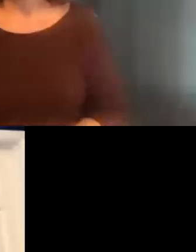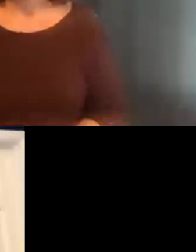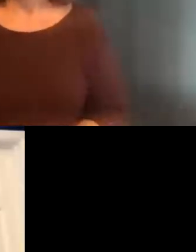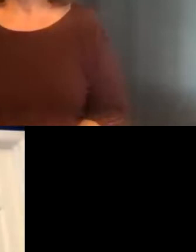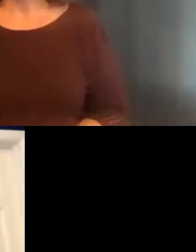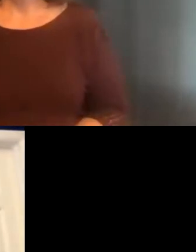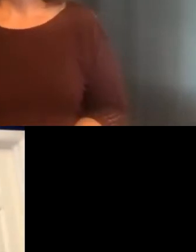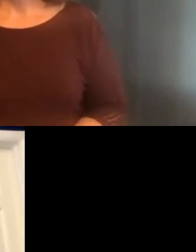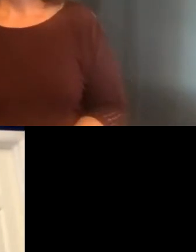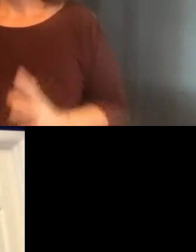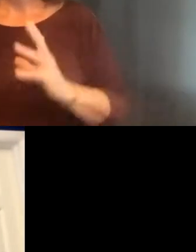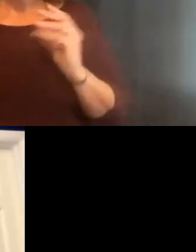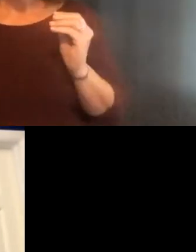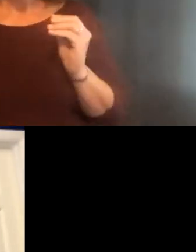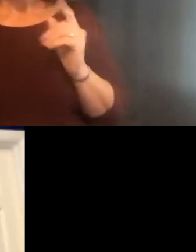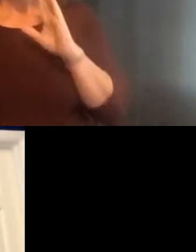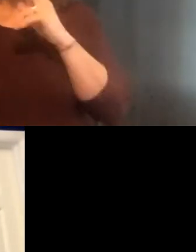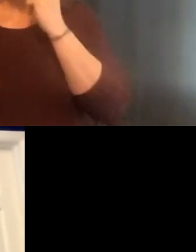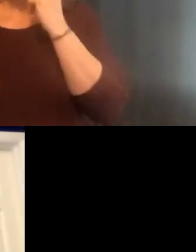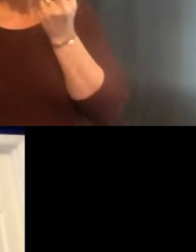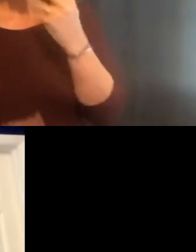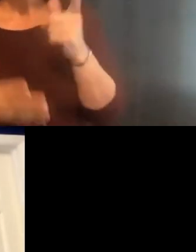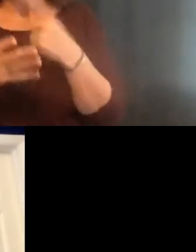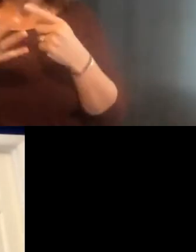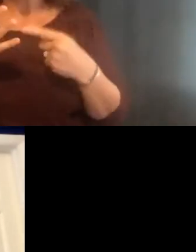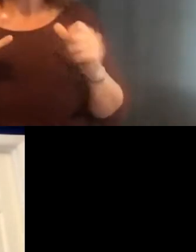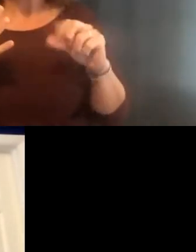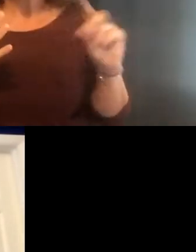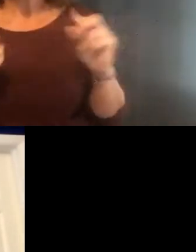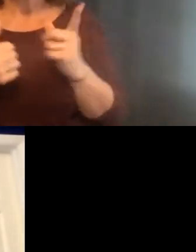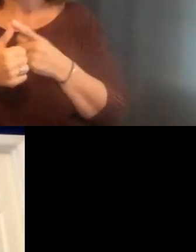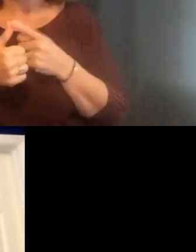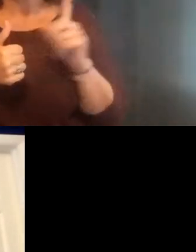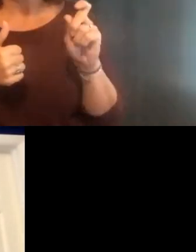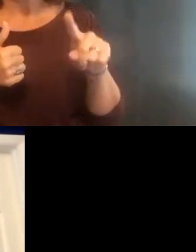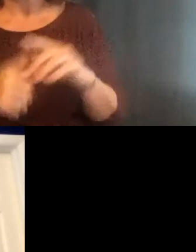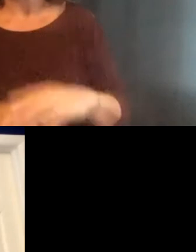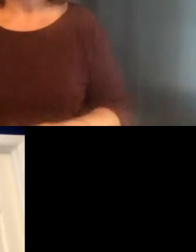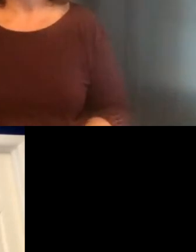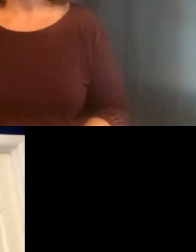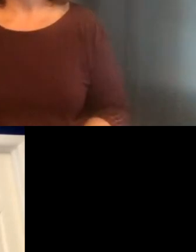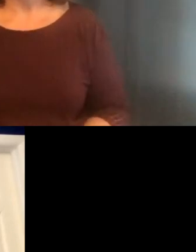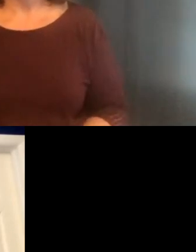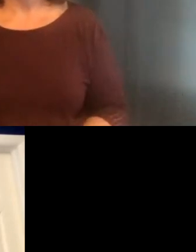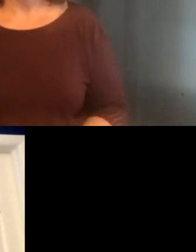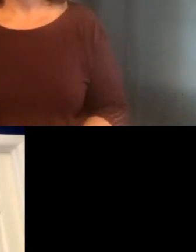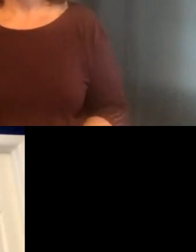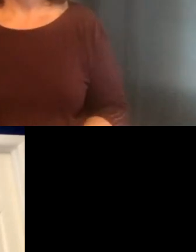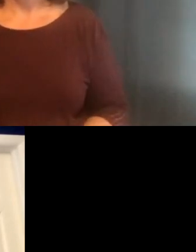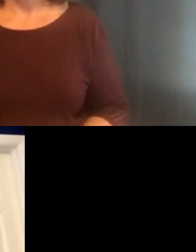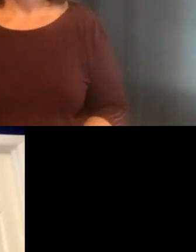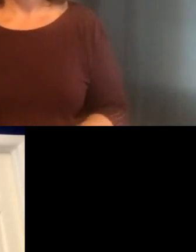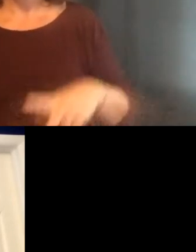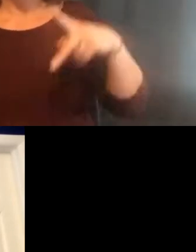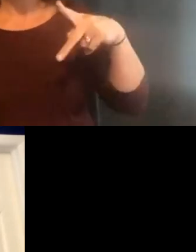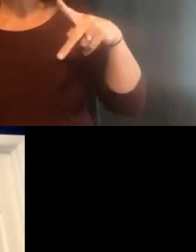and I'll see how many we can get through. The first question is whether